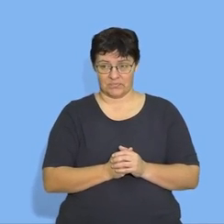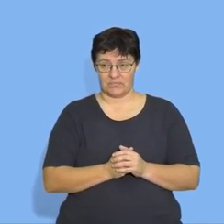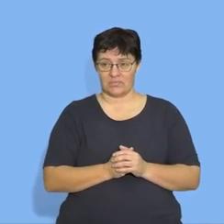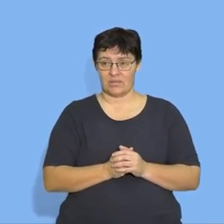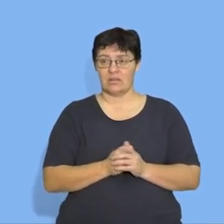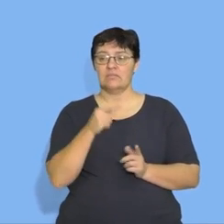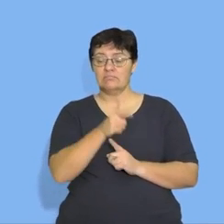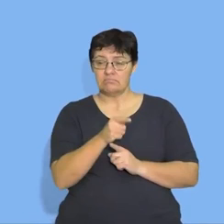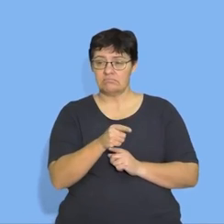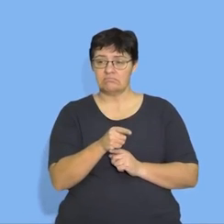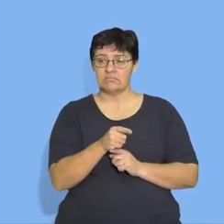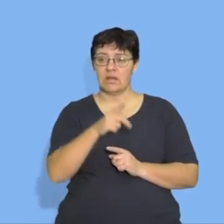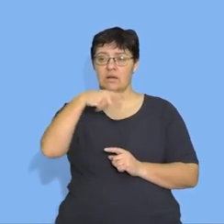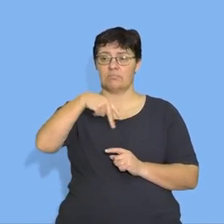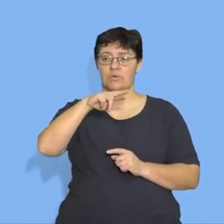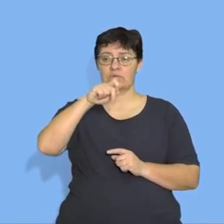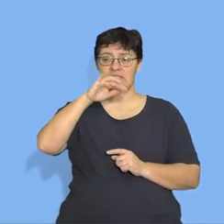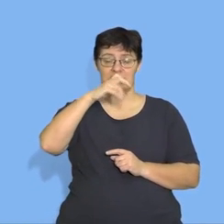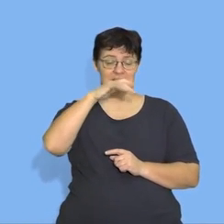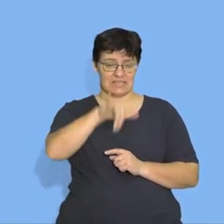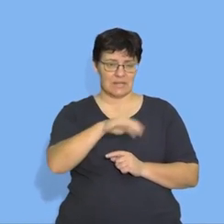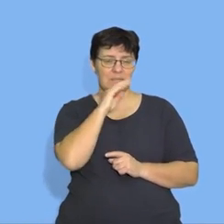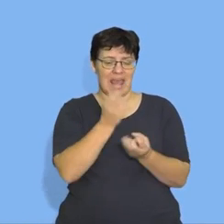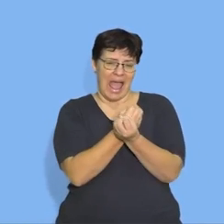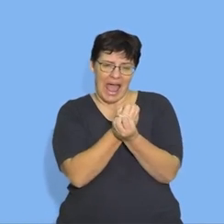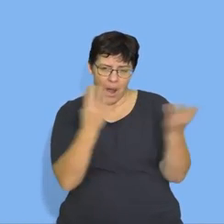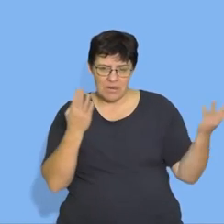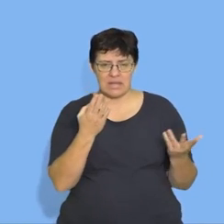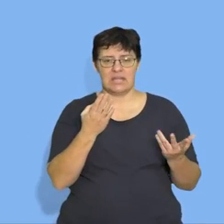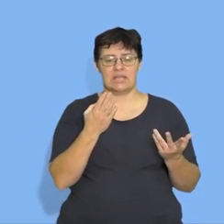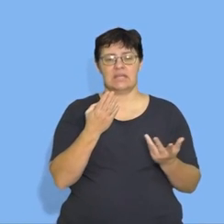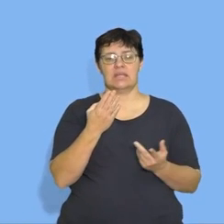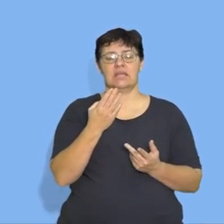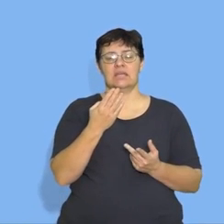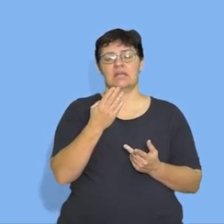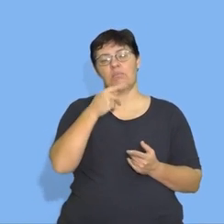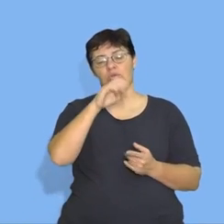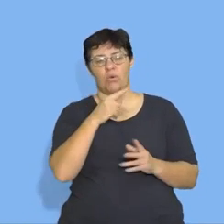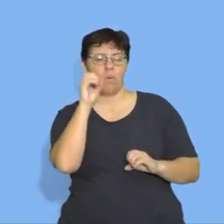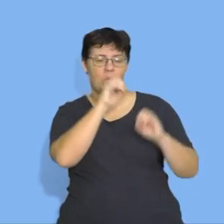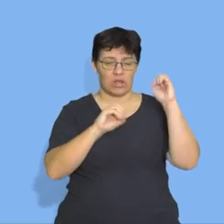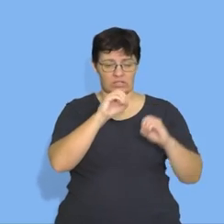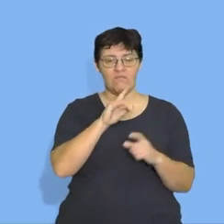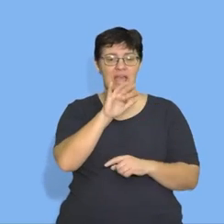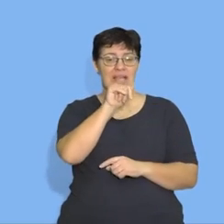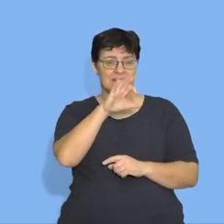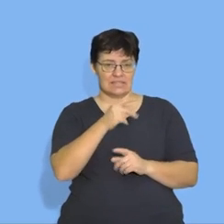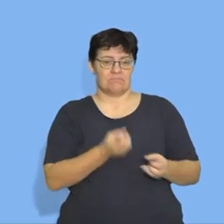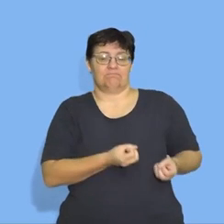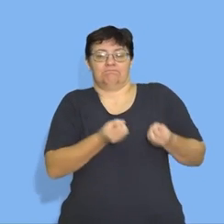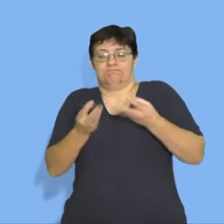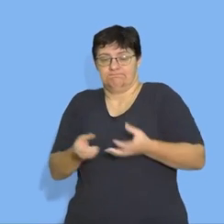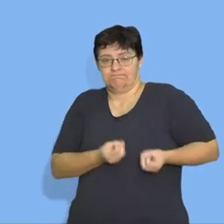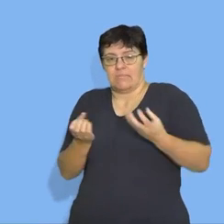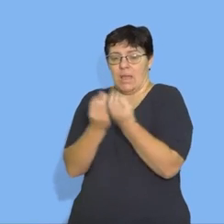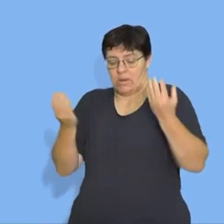acid, it has to do with the number of protons a molecule or a unit of an acid can actually donate, right? It